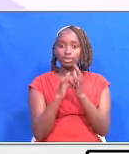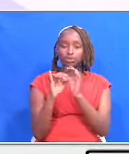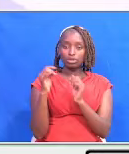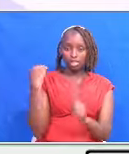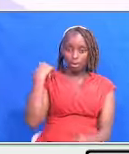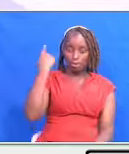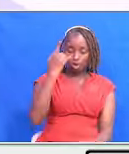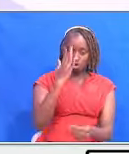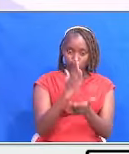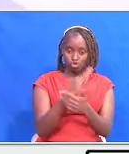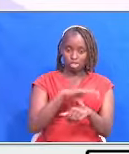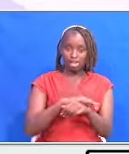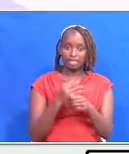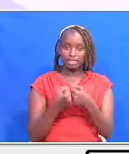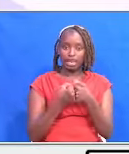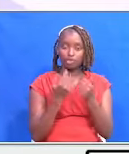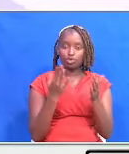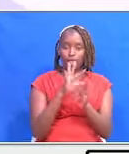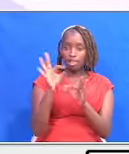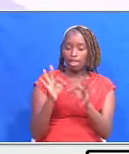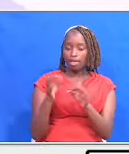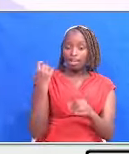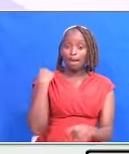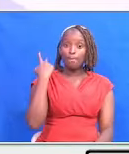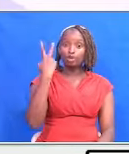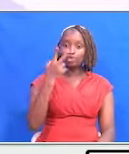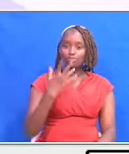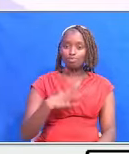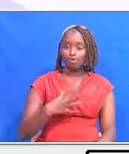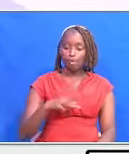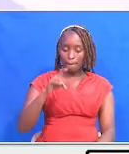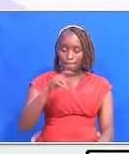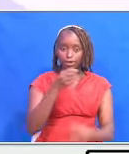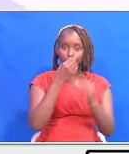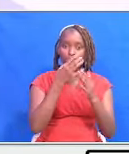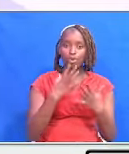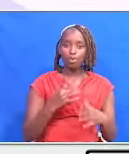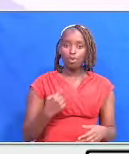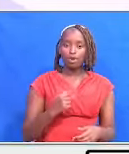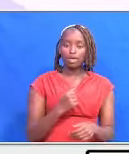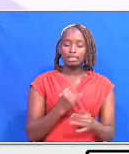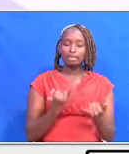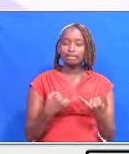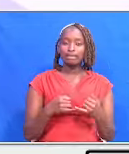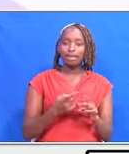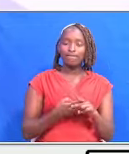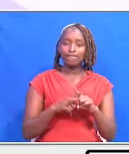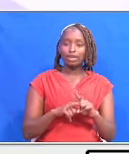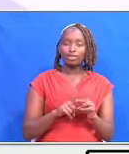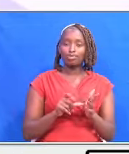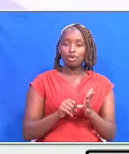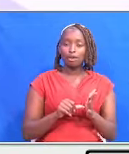diagnosis right. Number two, the people who are working on it must also tell people that we are doing something about it. The Swahilis say,